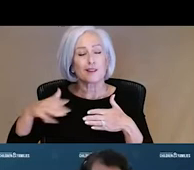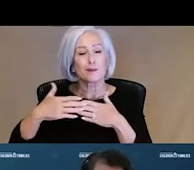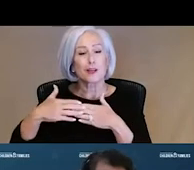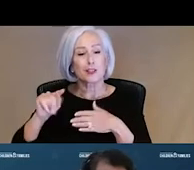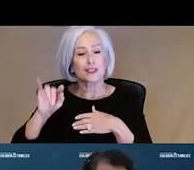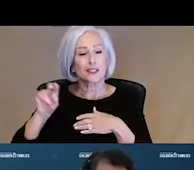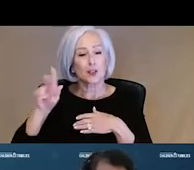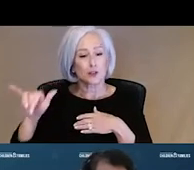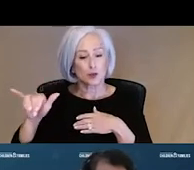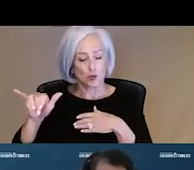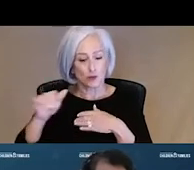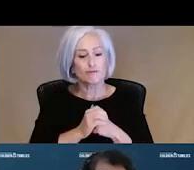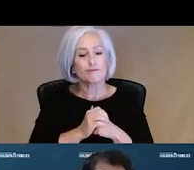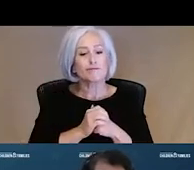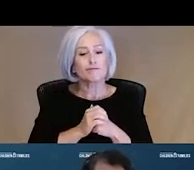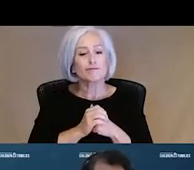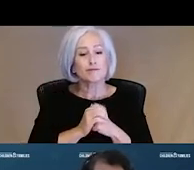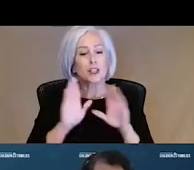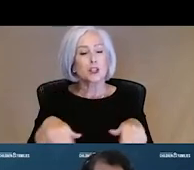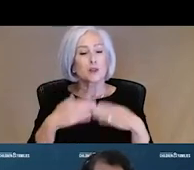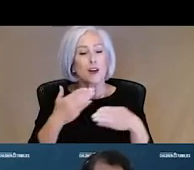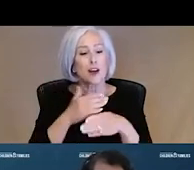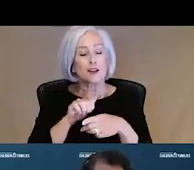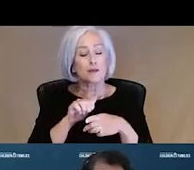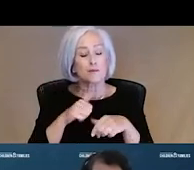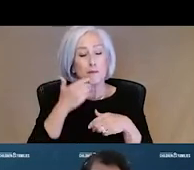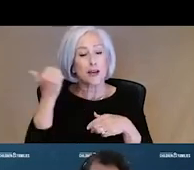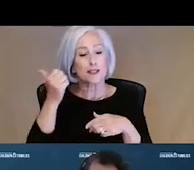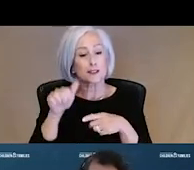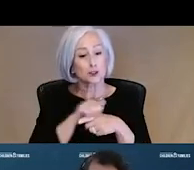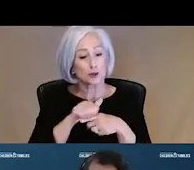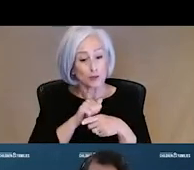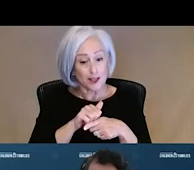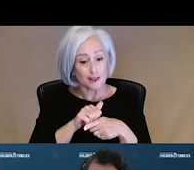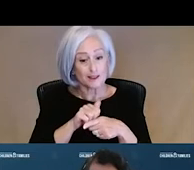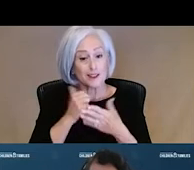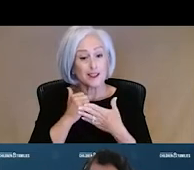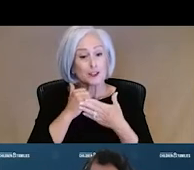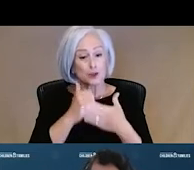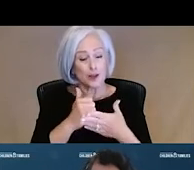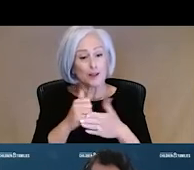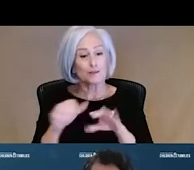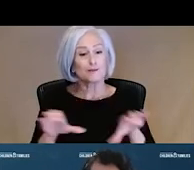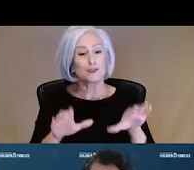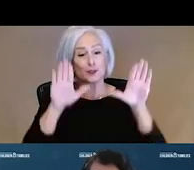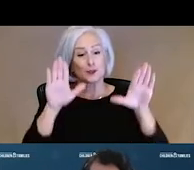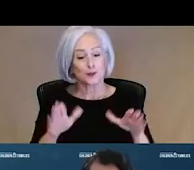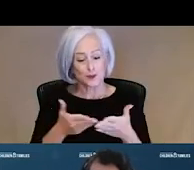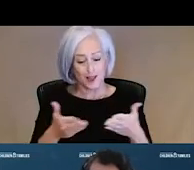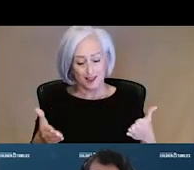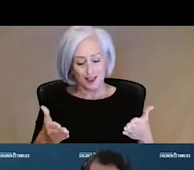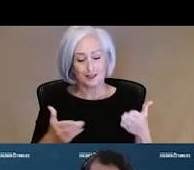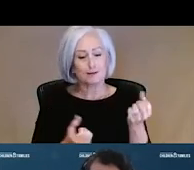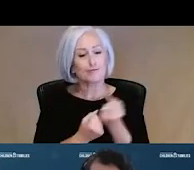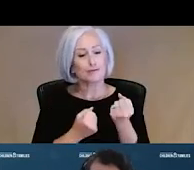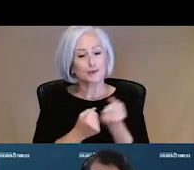FVPSA grants is a foundational framework that enables you all to do great things on behalf of survivors every day. The